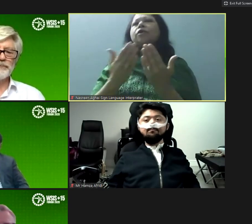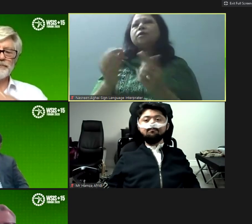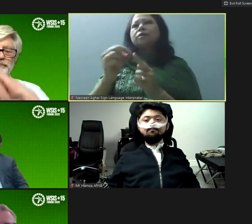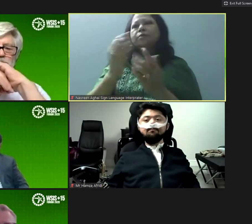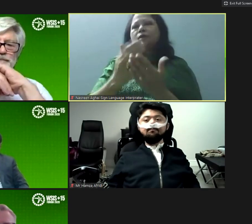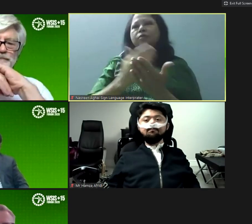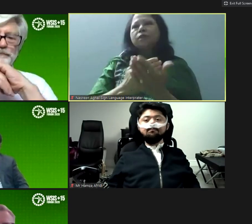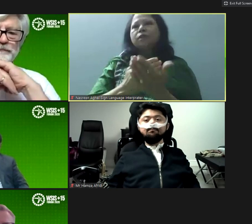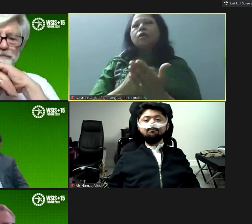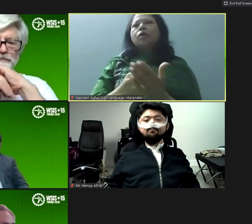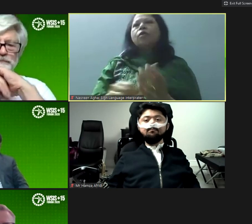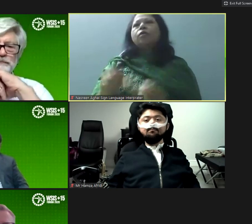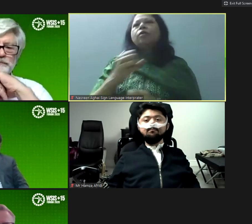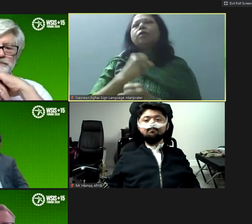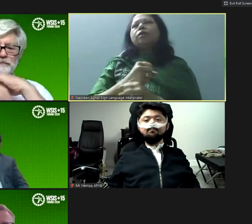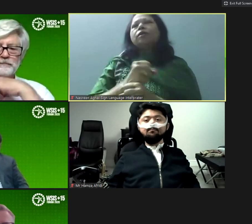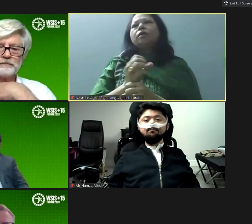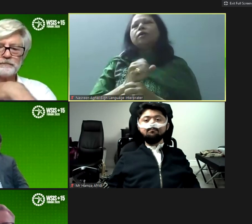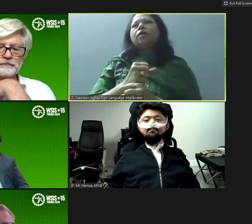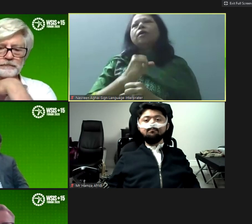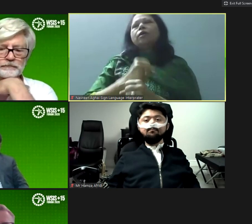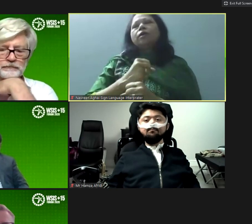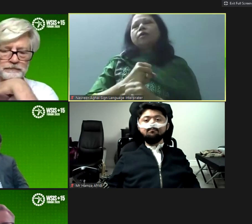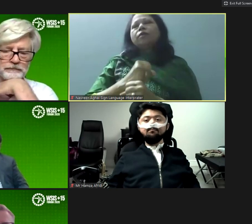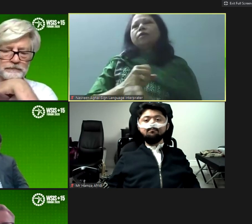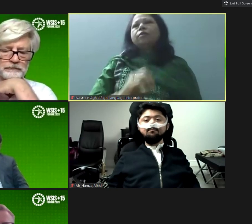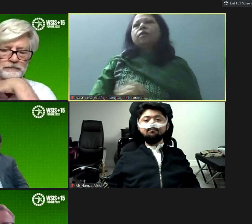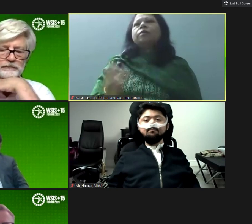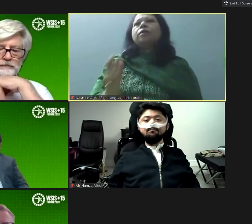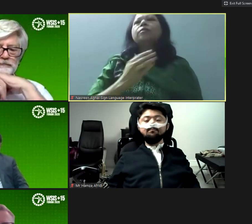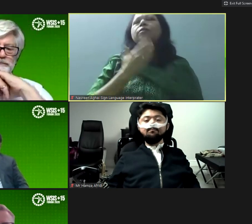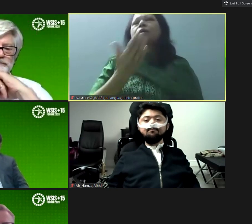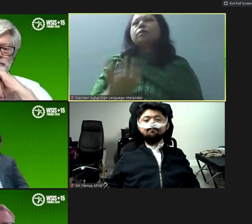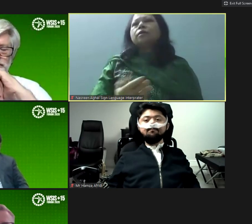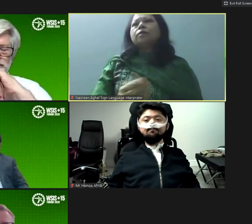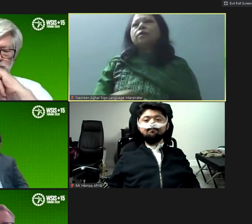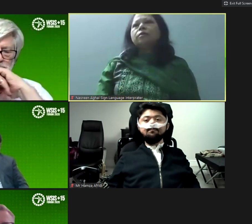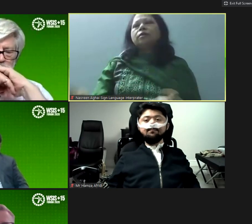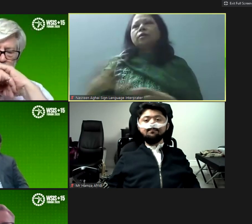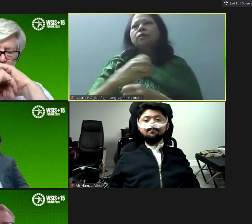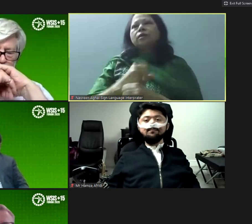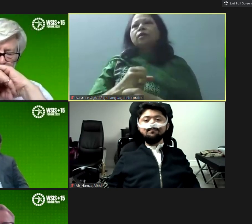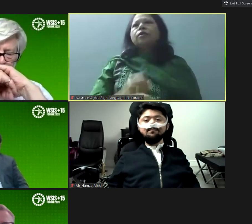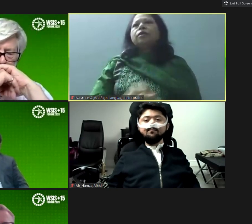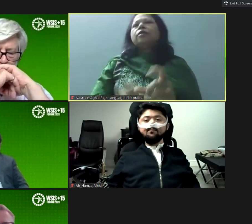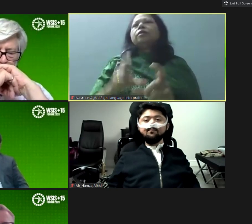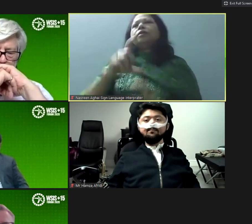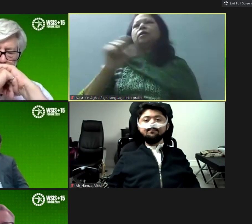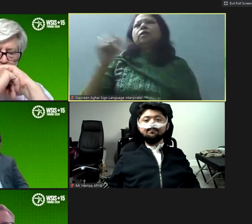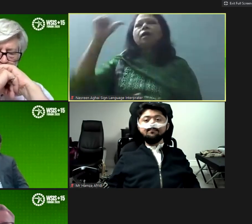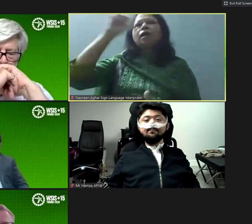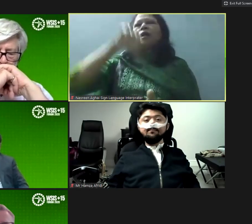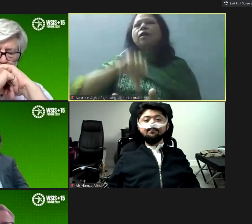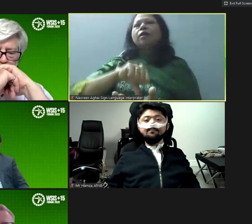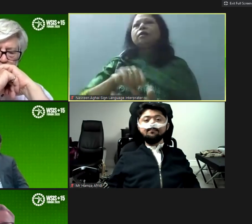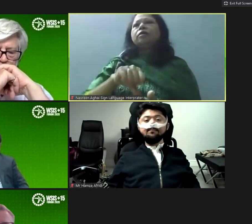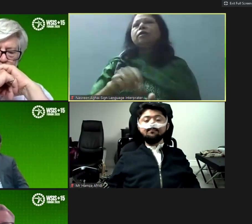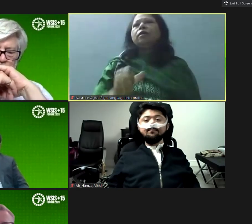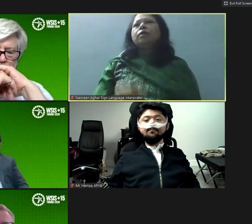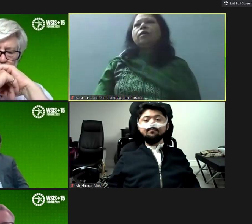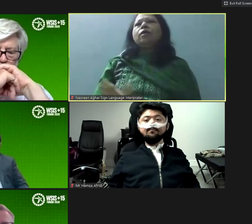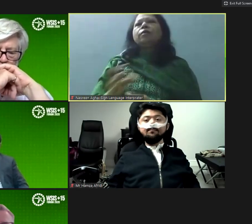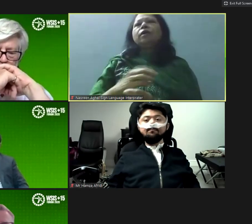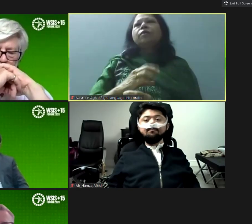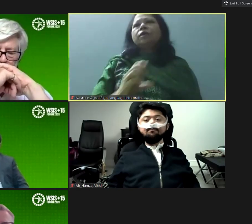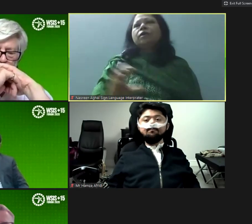and governance. So then we have Mr. Julius Sweetland with us, joining us from London. He's the founder and CEO